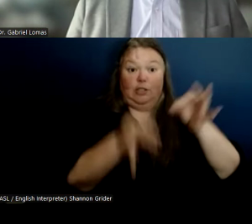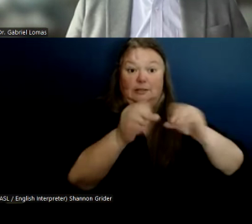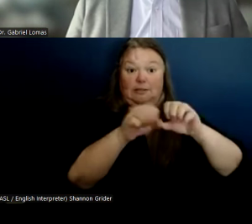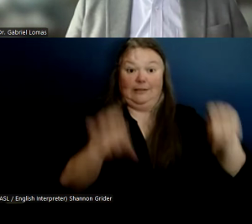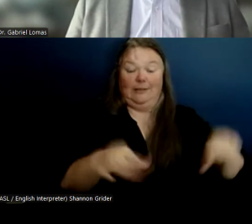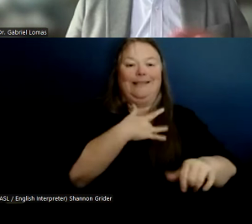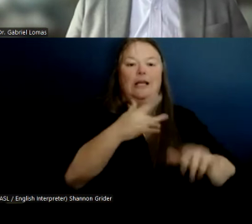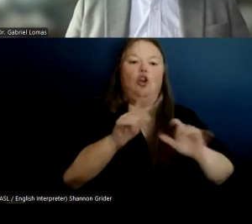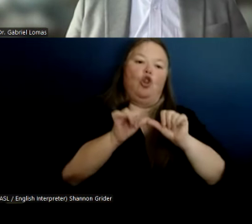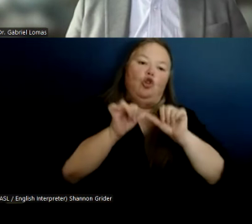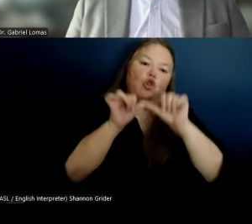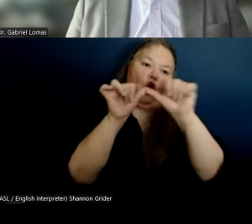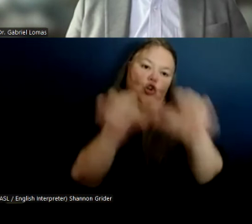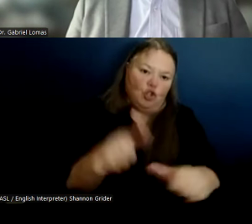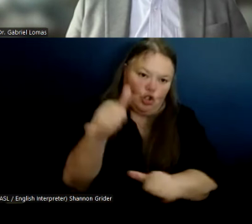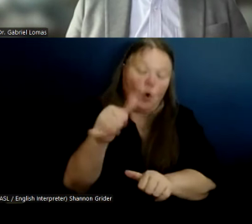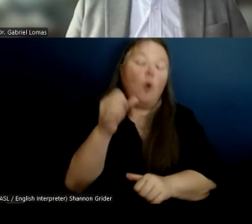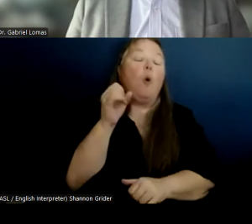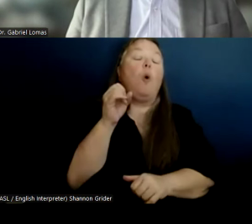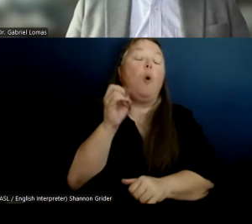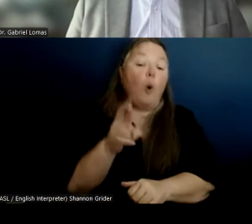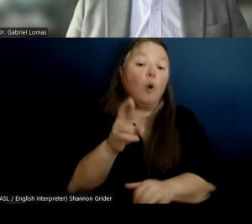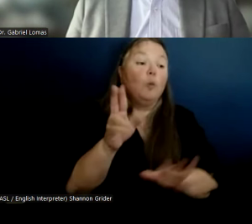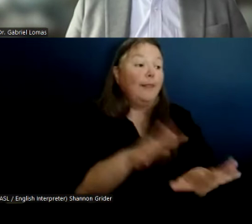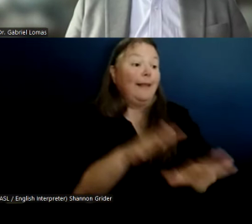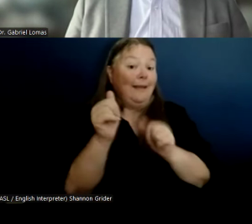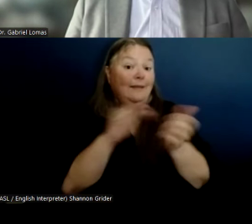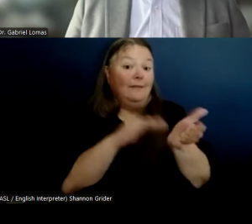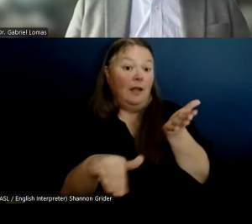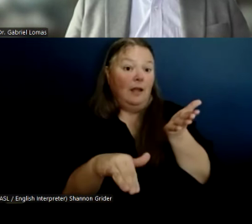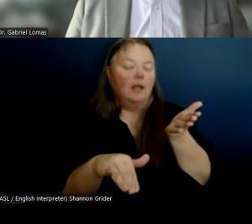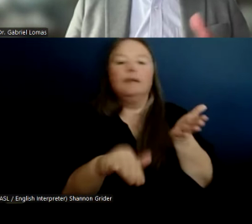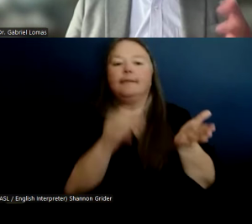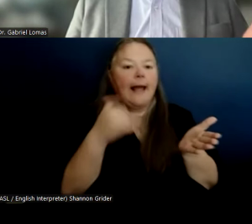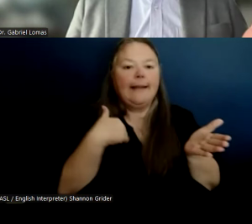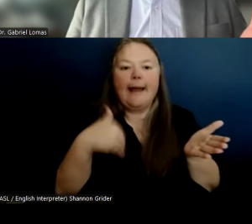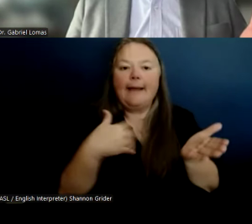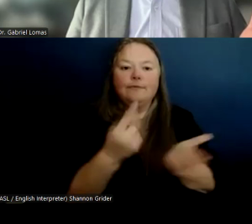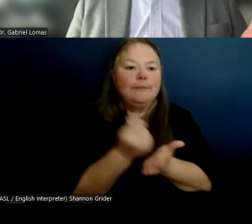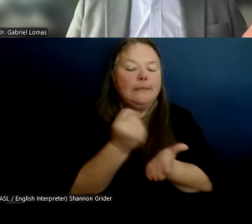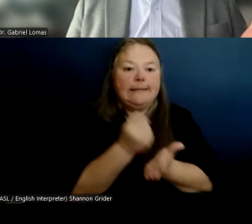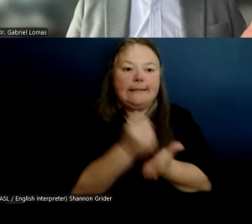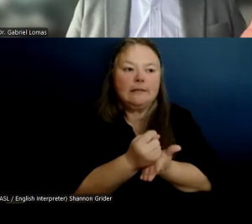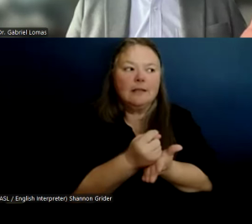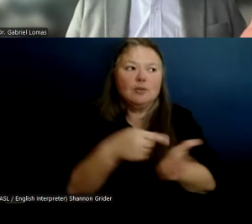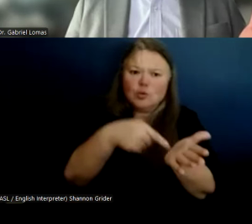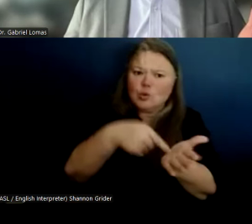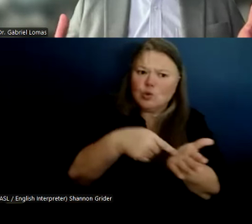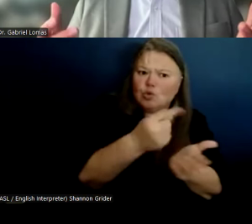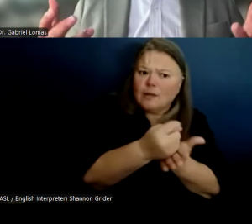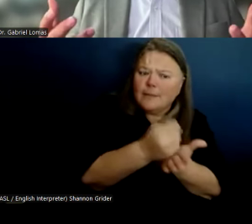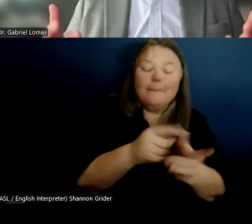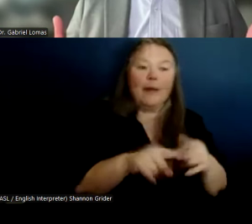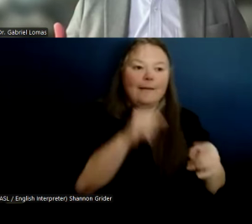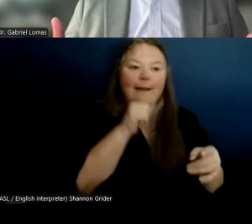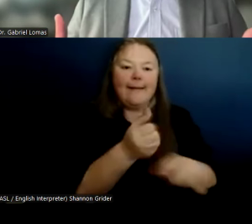longer or leaving without the treatments that they're entitled to. And that's really often due to lack of ADA access.